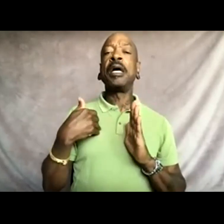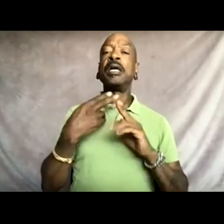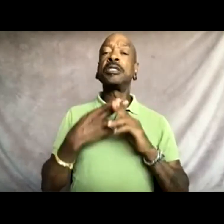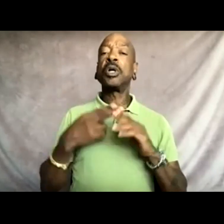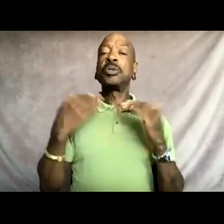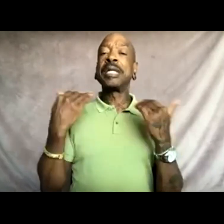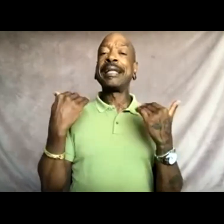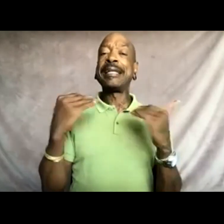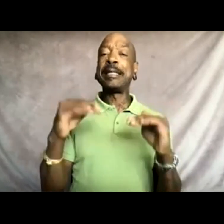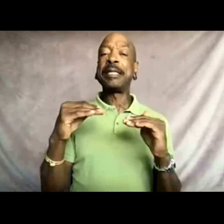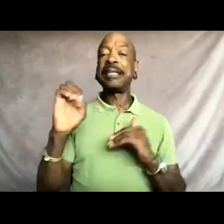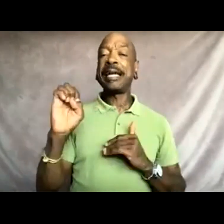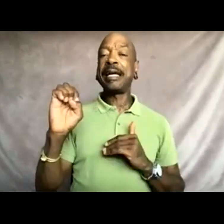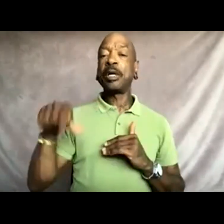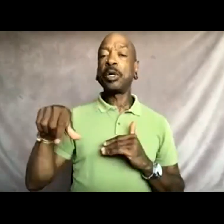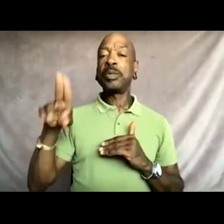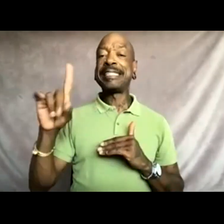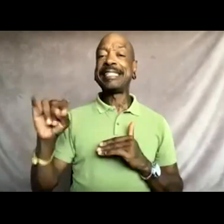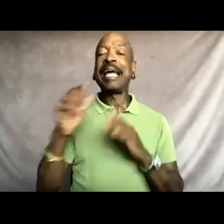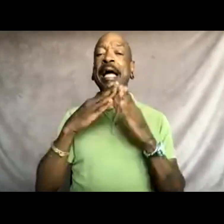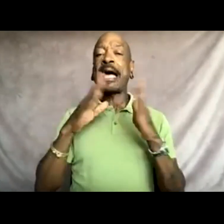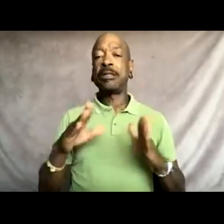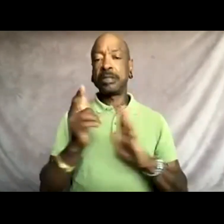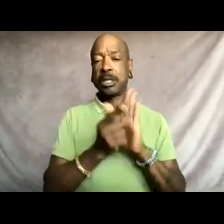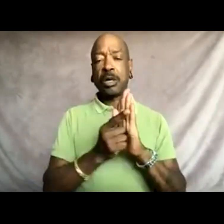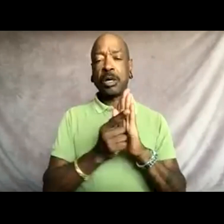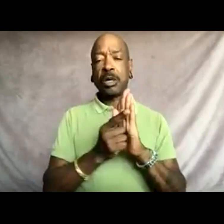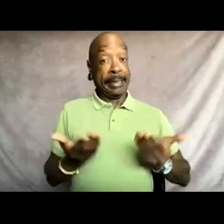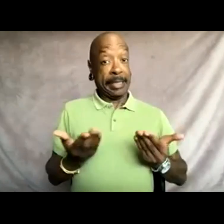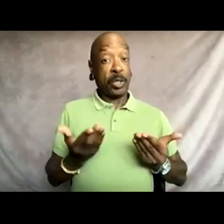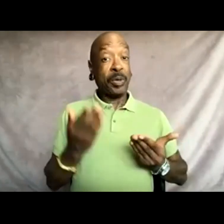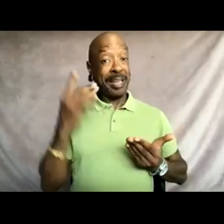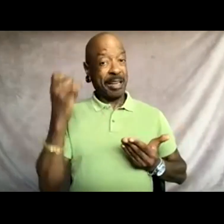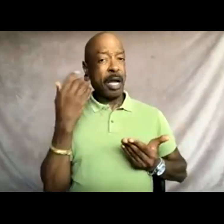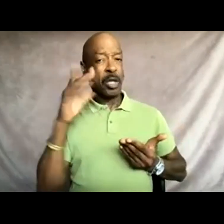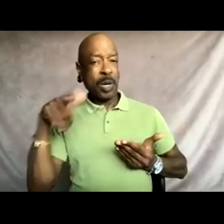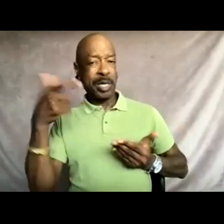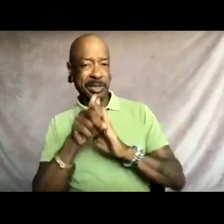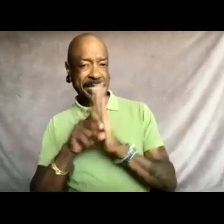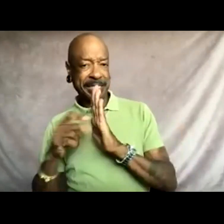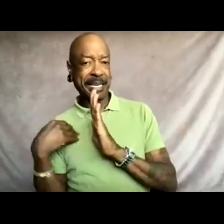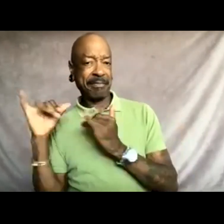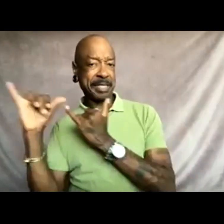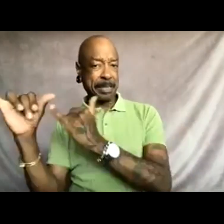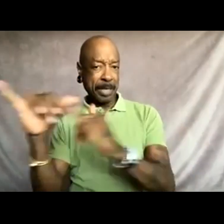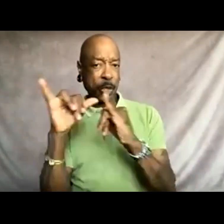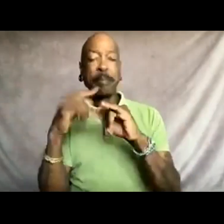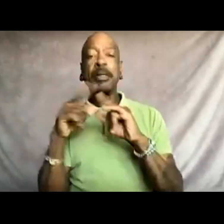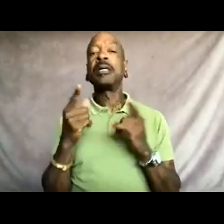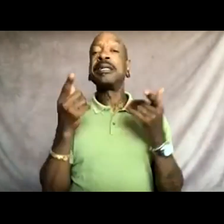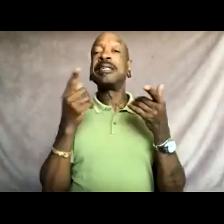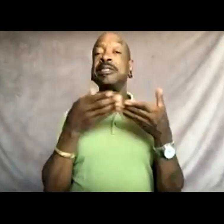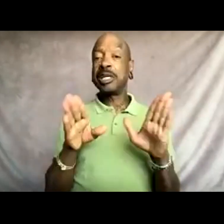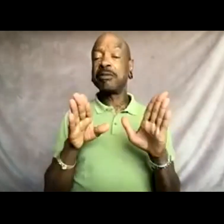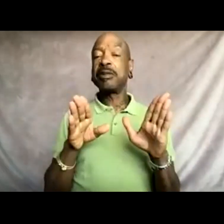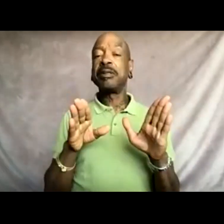housing cooperative. This is something we have in California. I don't know how many other states have something similar, but the way it generally works is it's